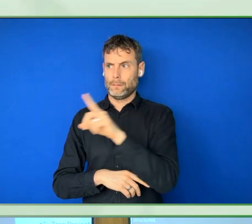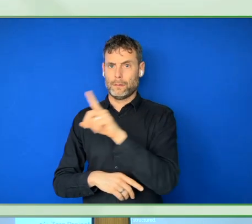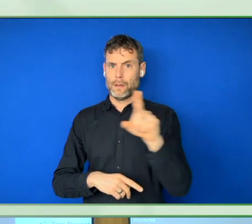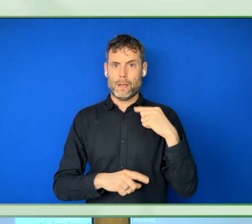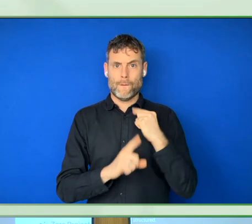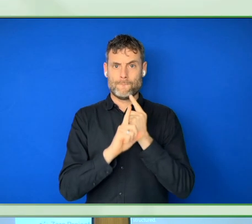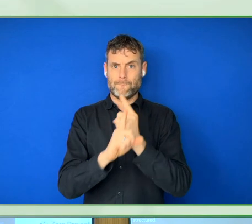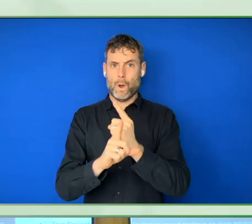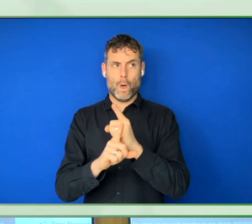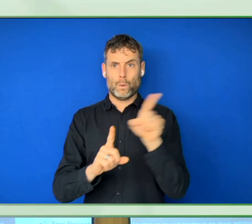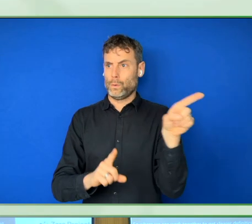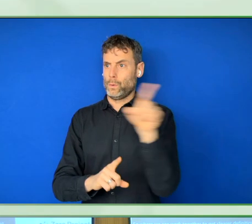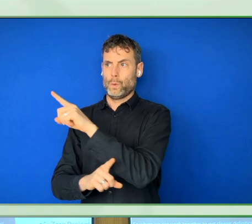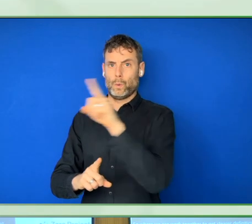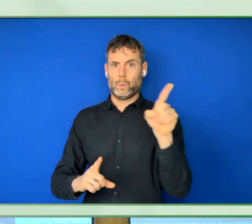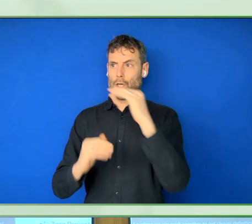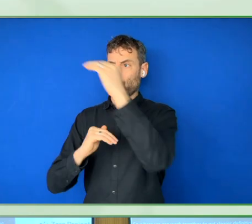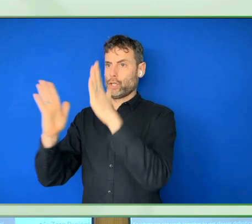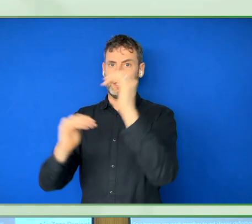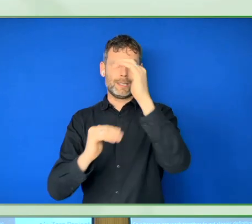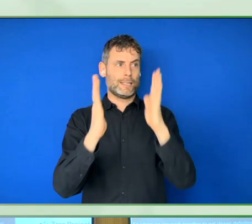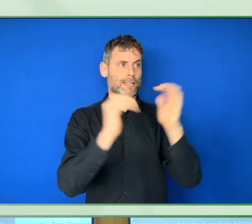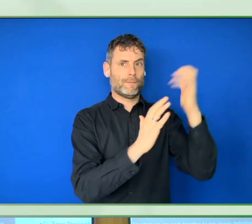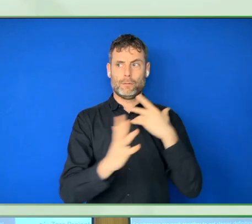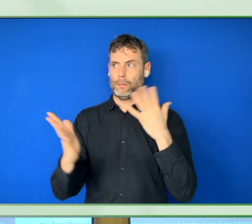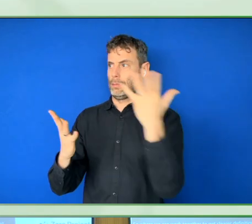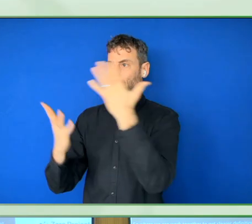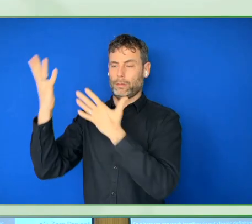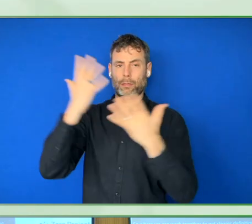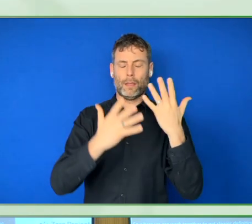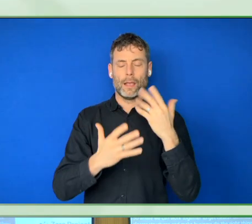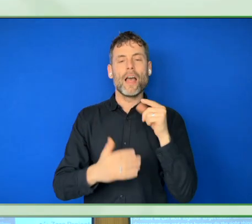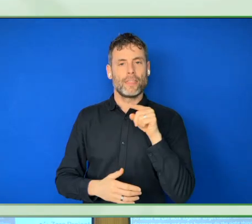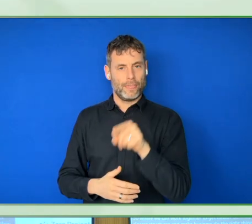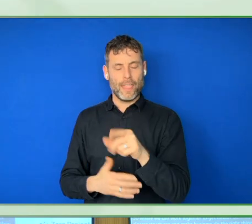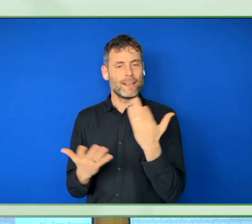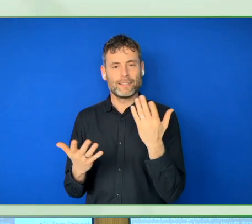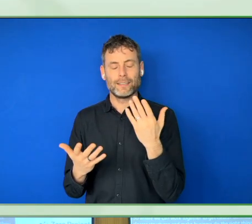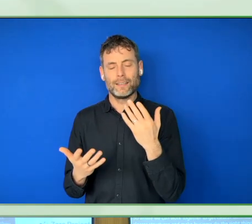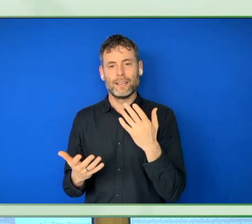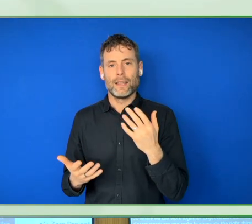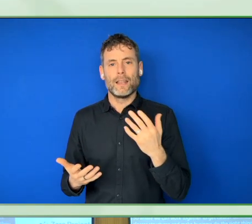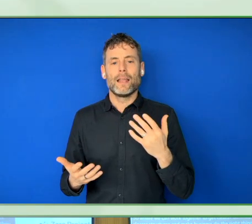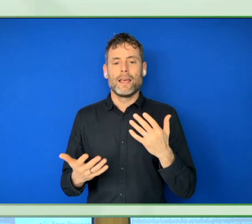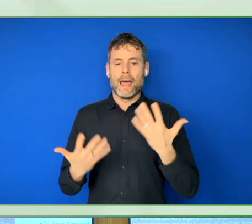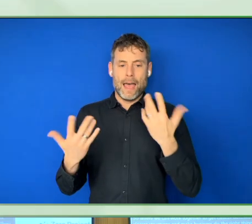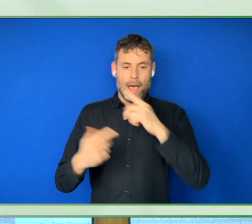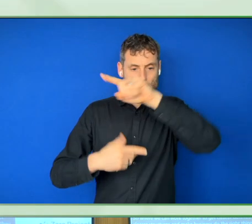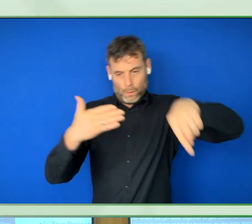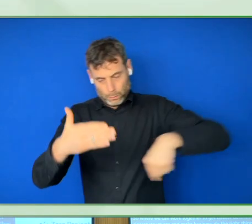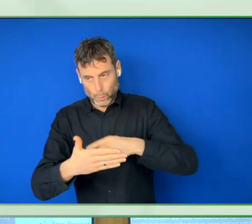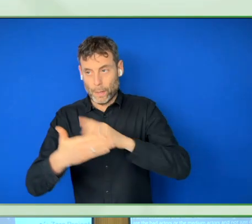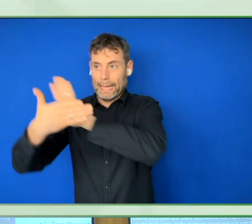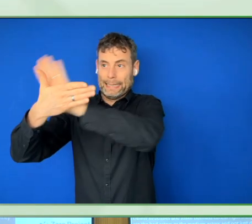clear structures, and make business do the right thing when they are the bad actors or the medium actors and not just doing it because they know it's